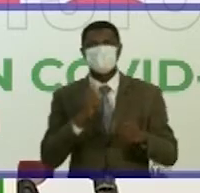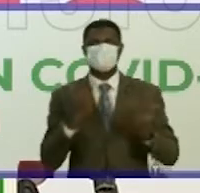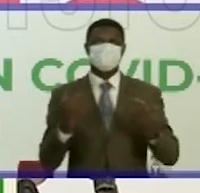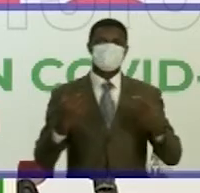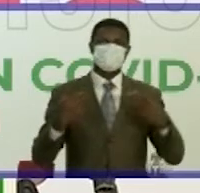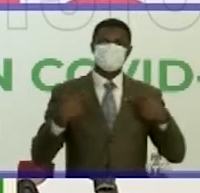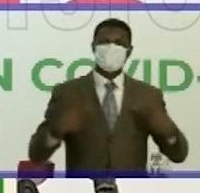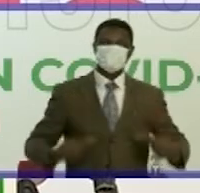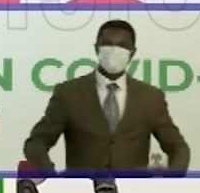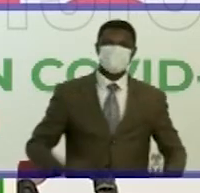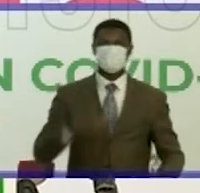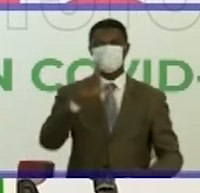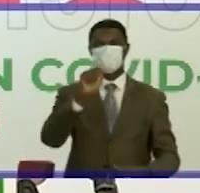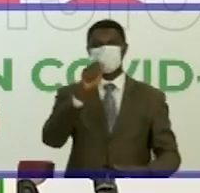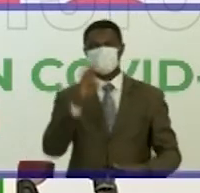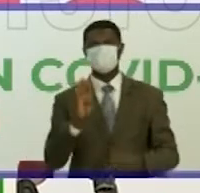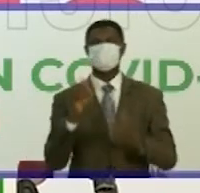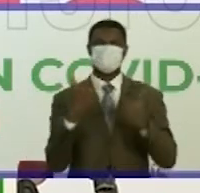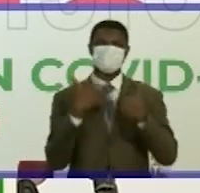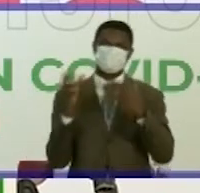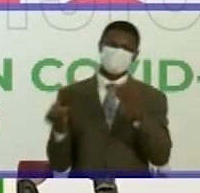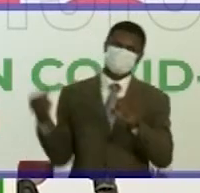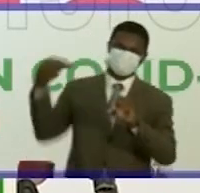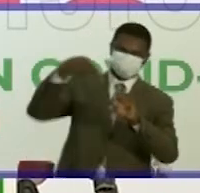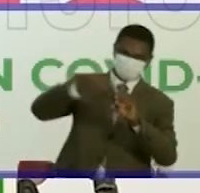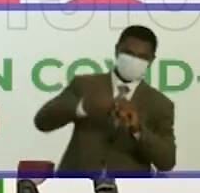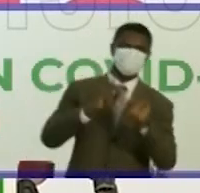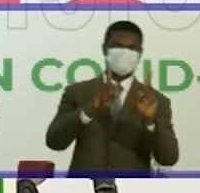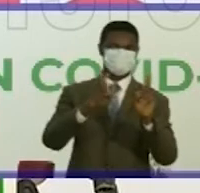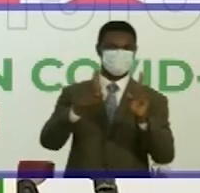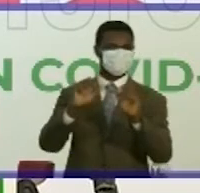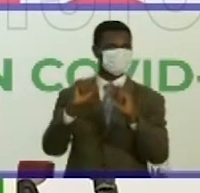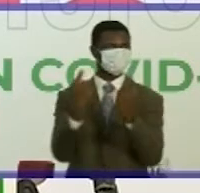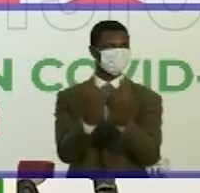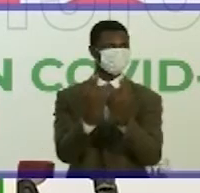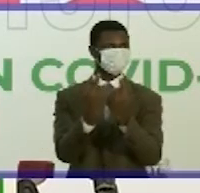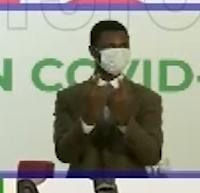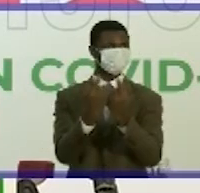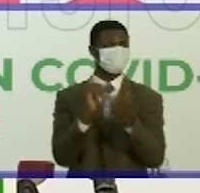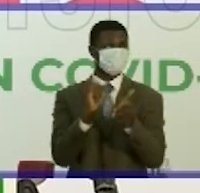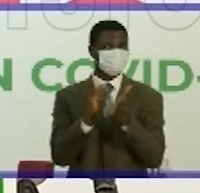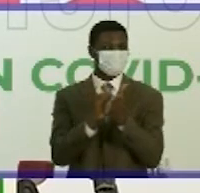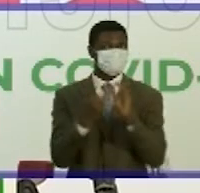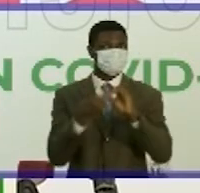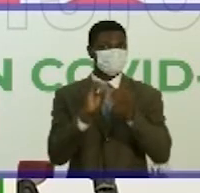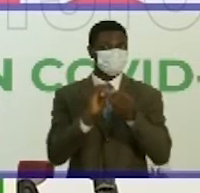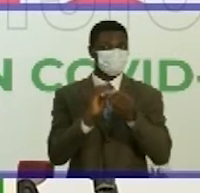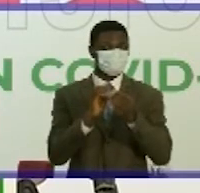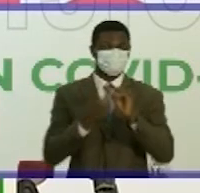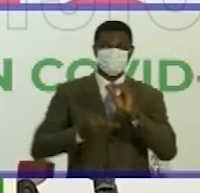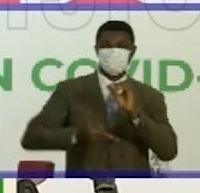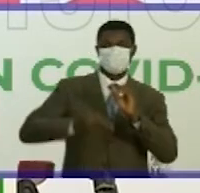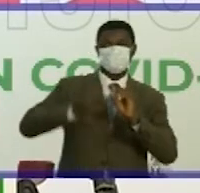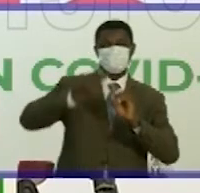laboratories into the system of the testing, doubling the number of tests